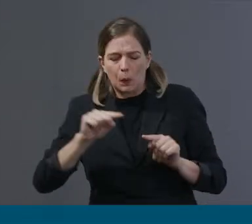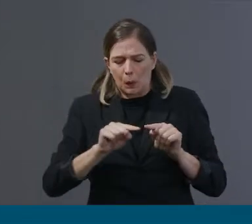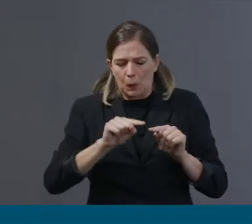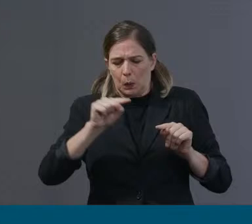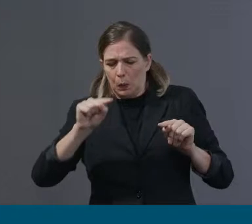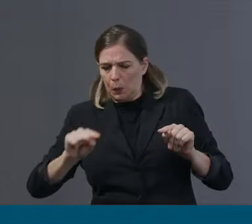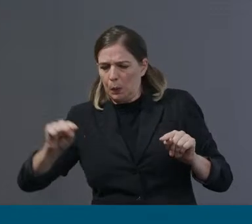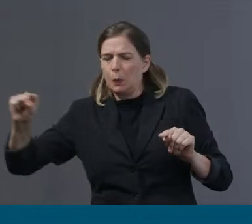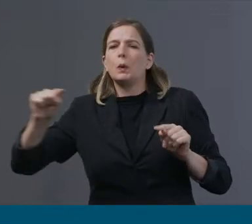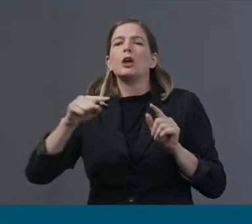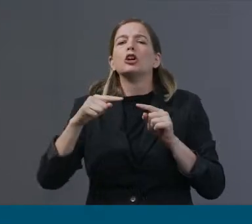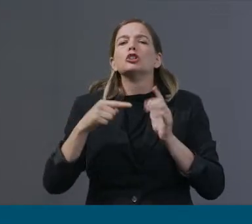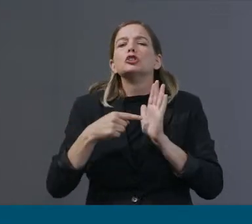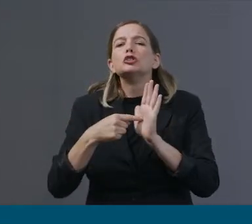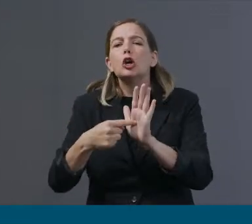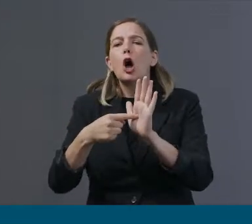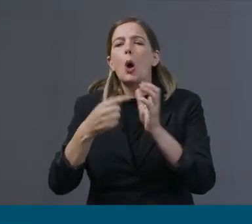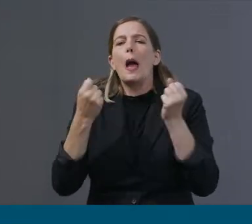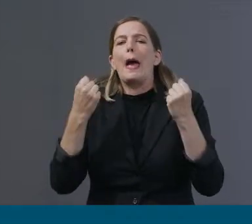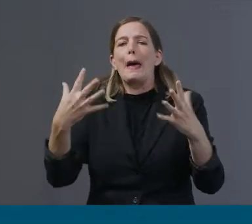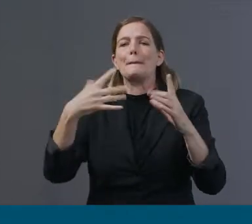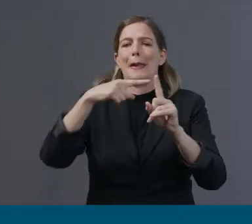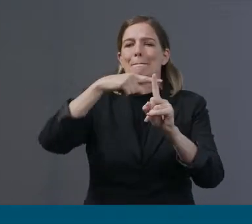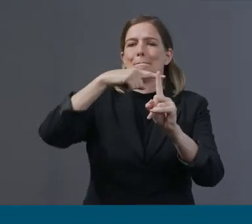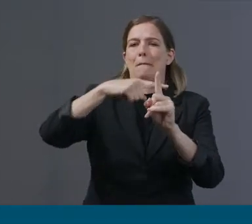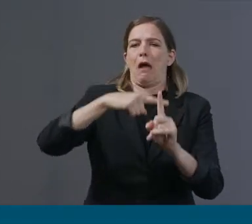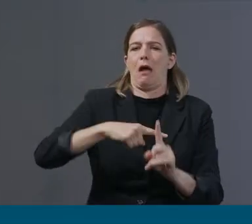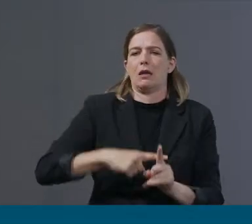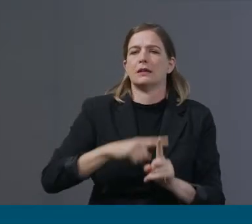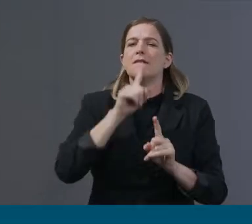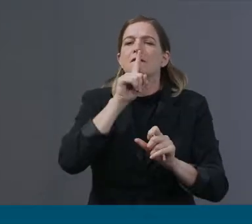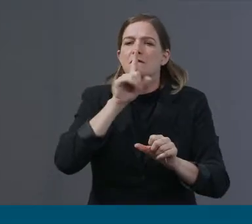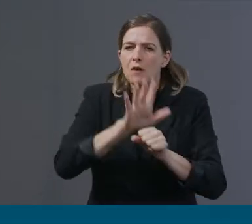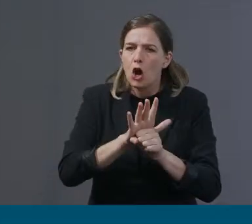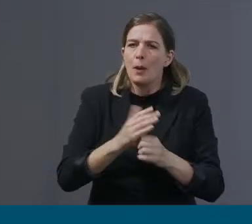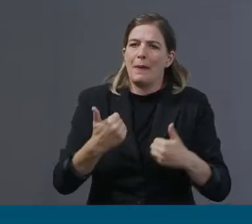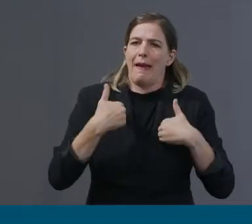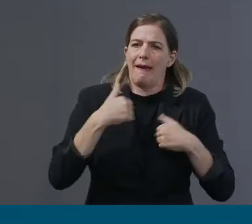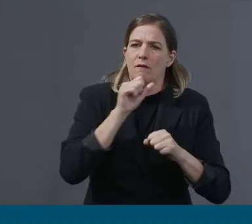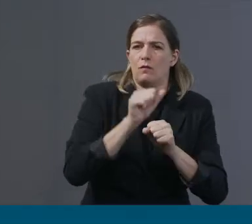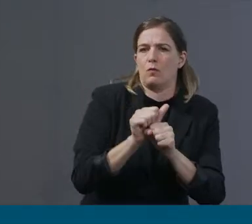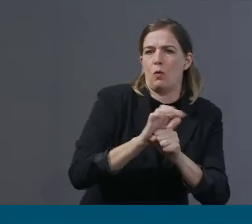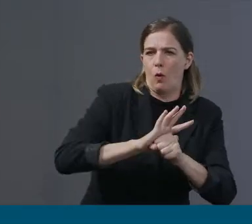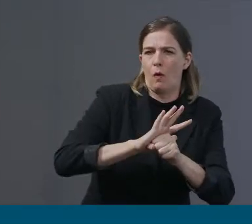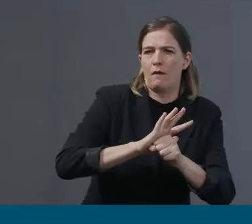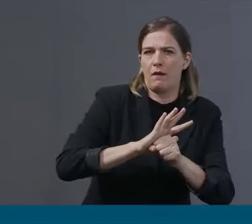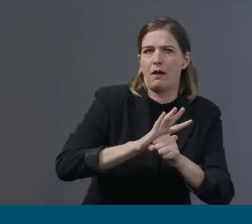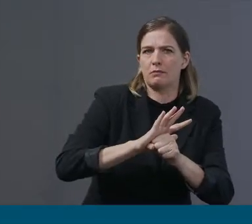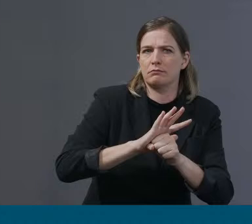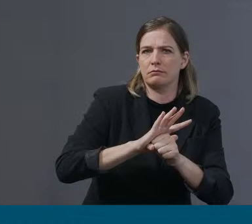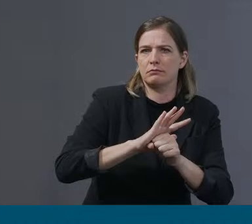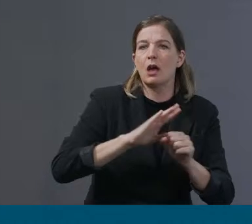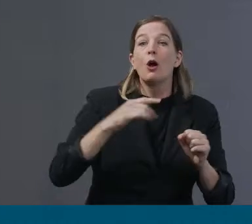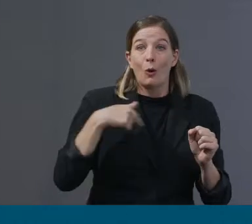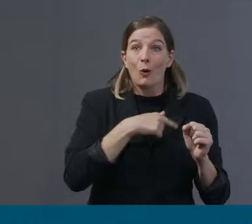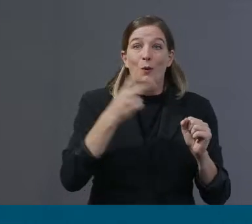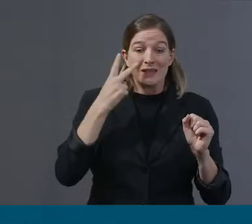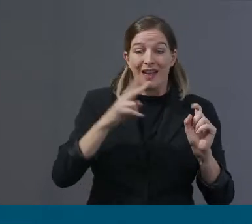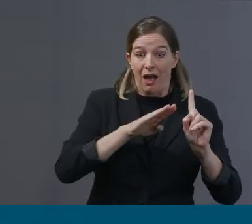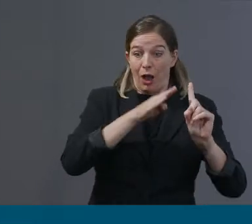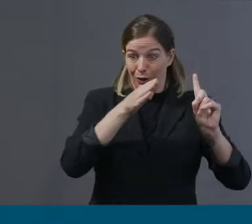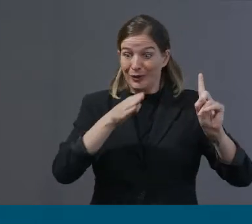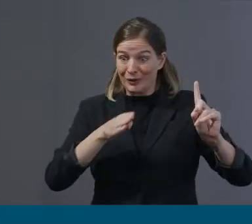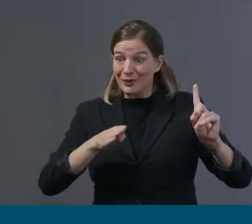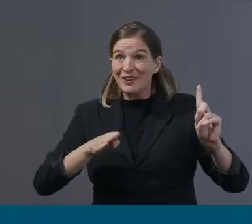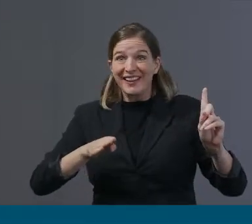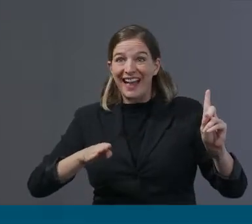the level of positivity. You can see we are driving that level down for several weeks in a row, and over the